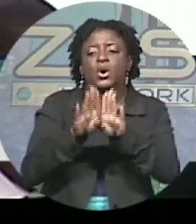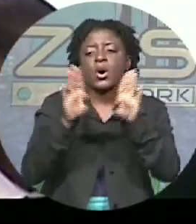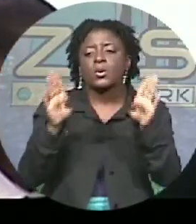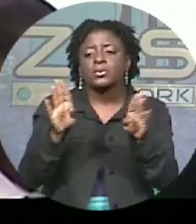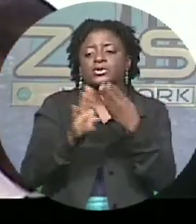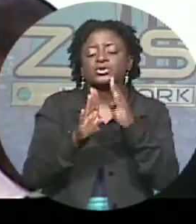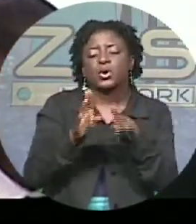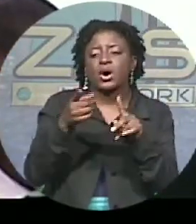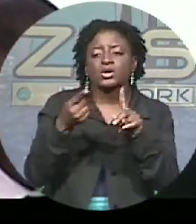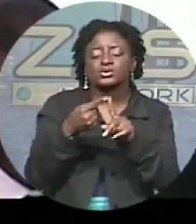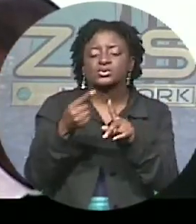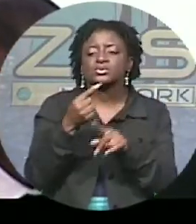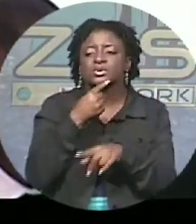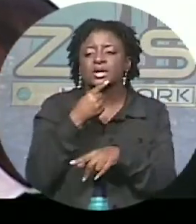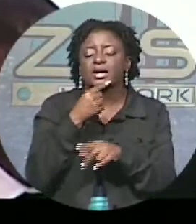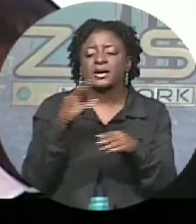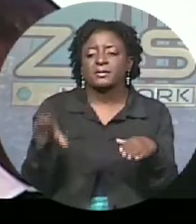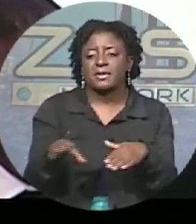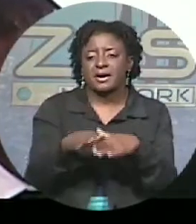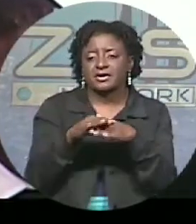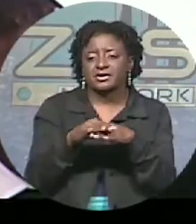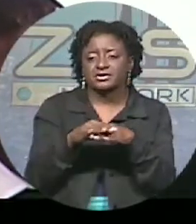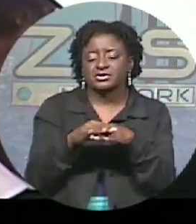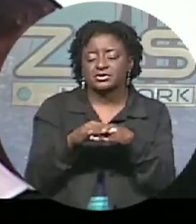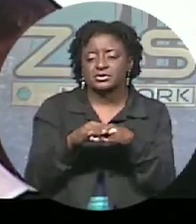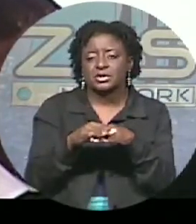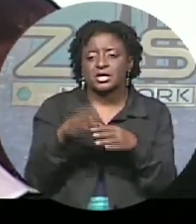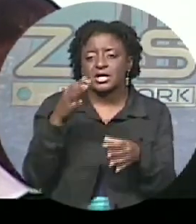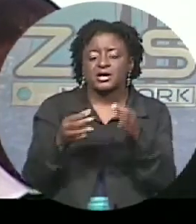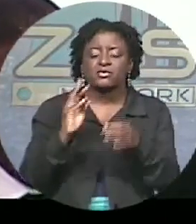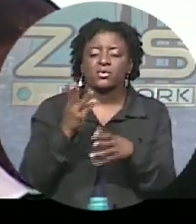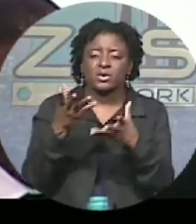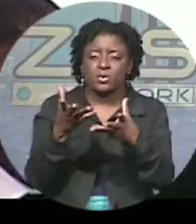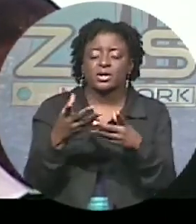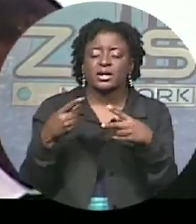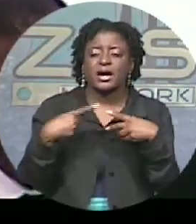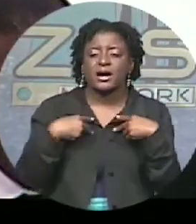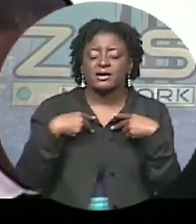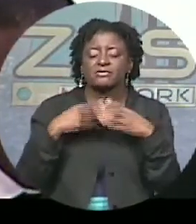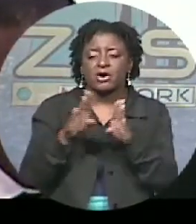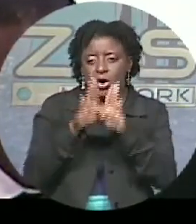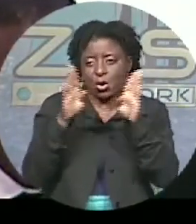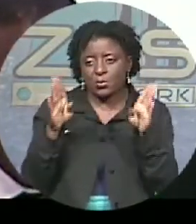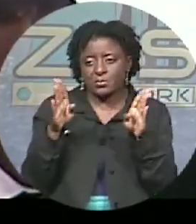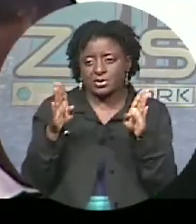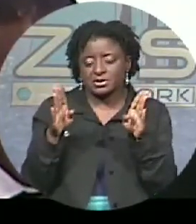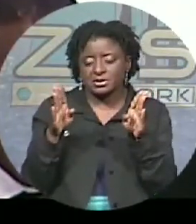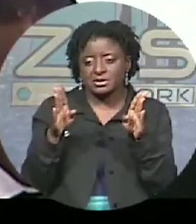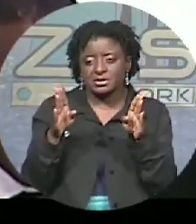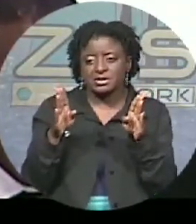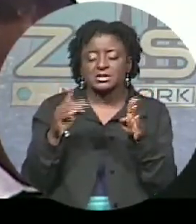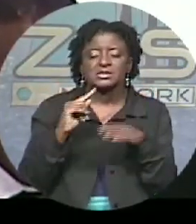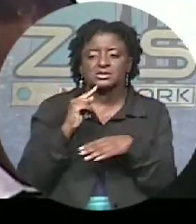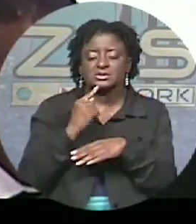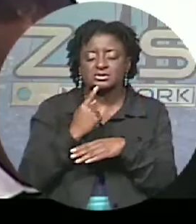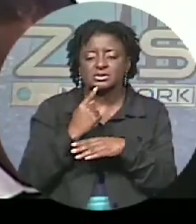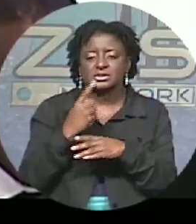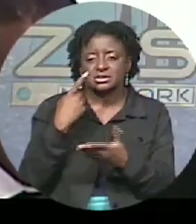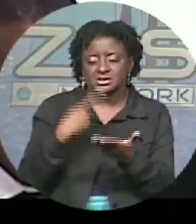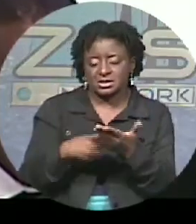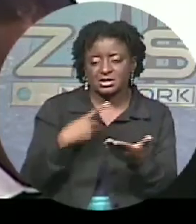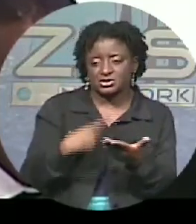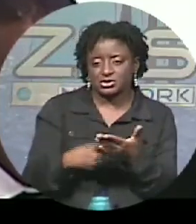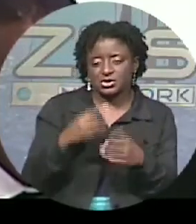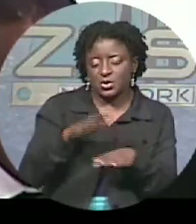countenance of our people and in this way. If we want to have a blunt, open, direct discussion on this by way of statute or an